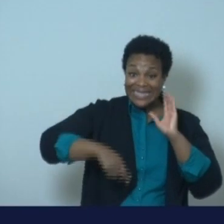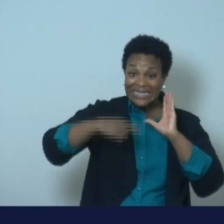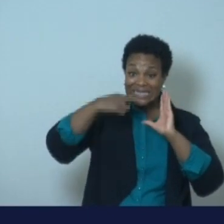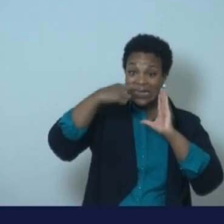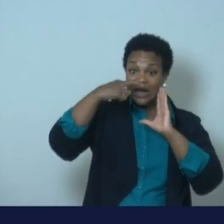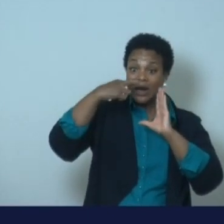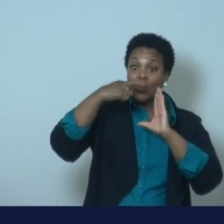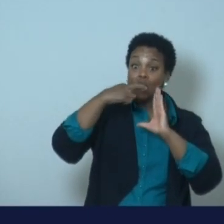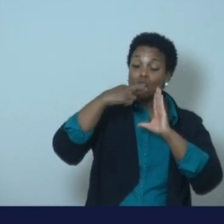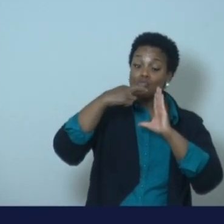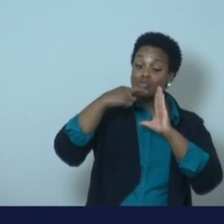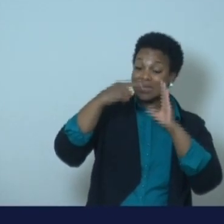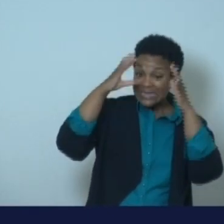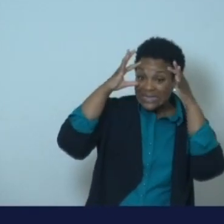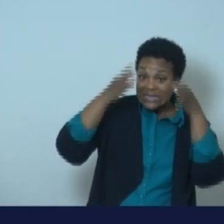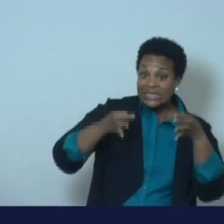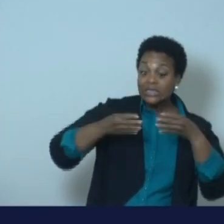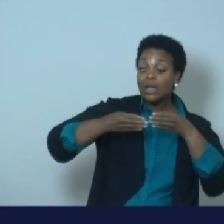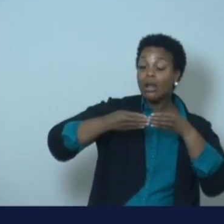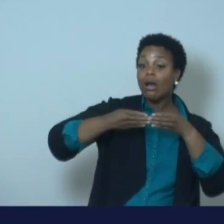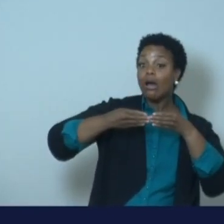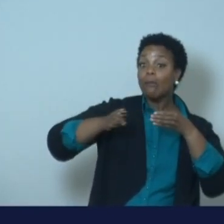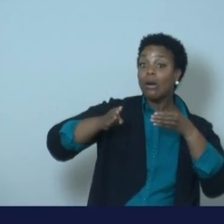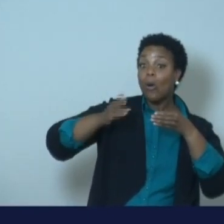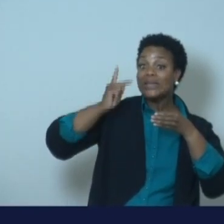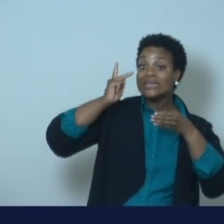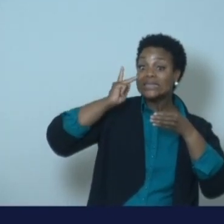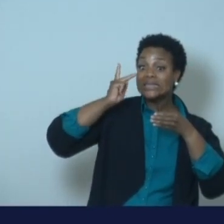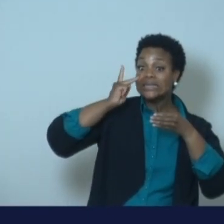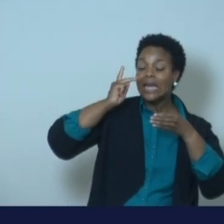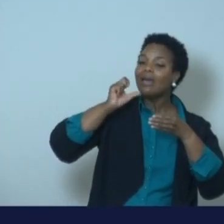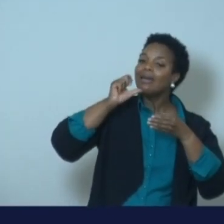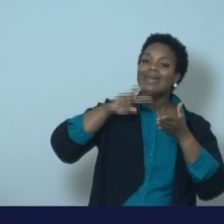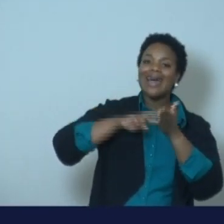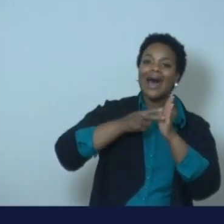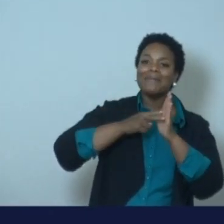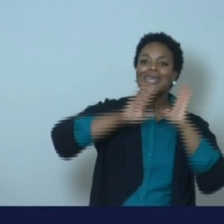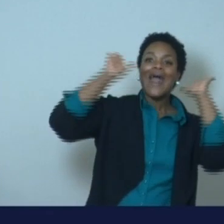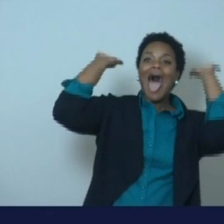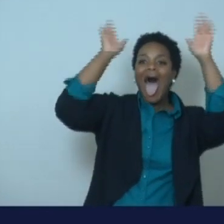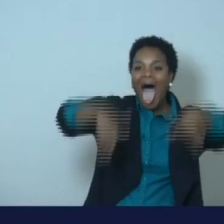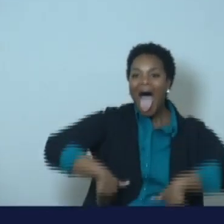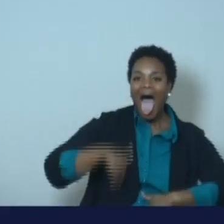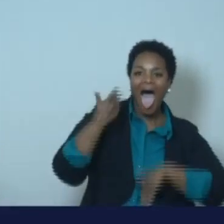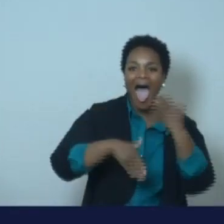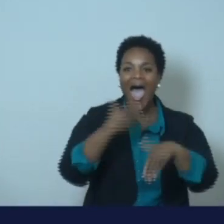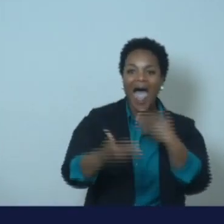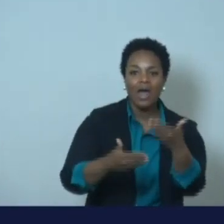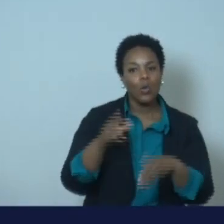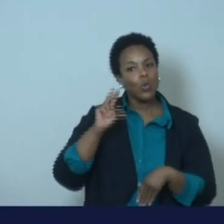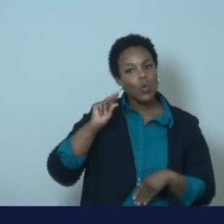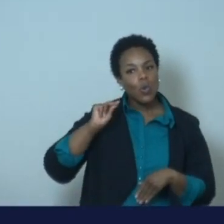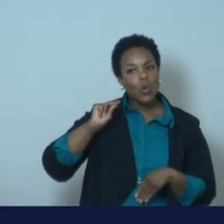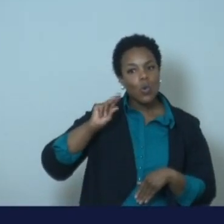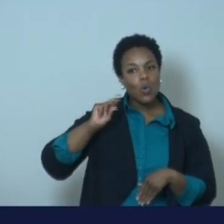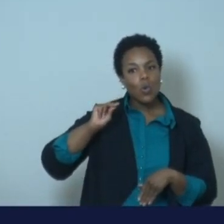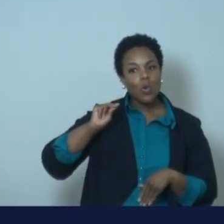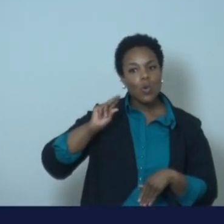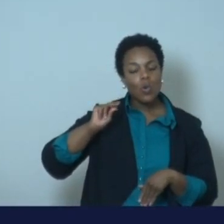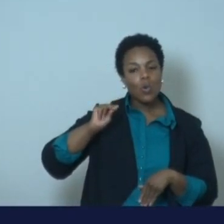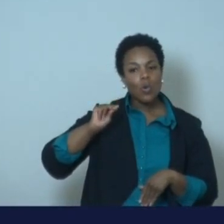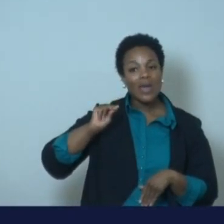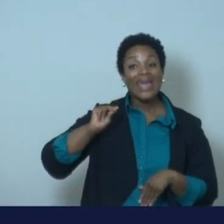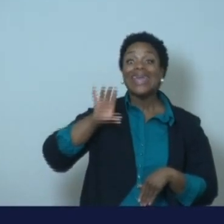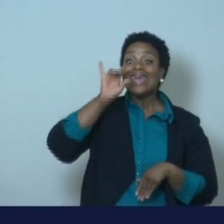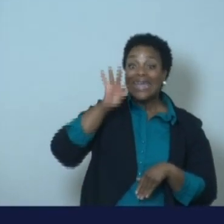let up on your safe COVID practices. And I want to really harshly remind you again that when we do,